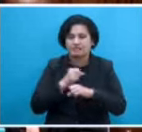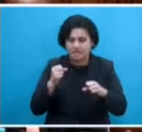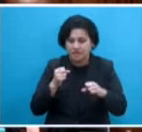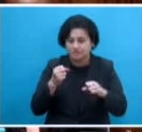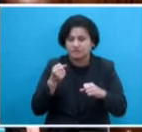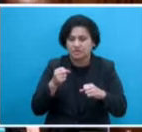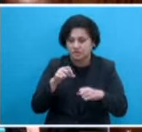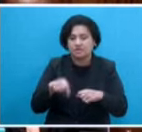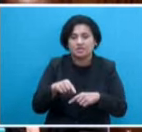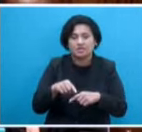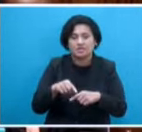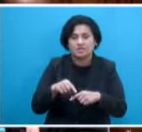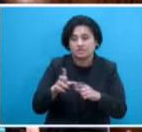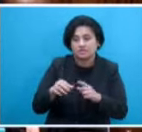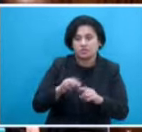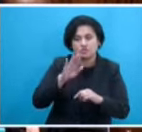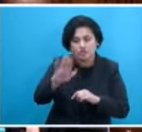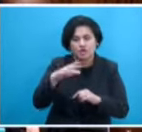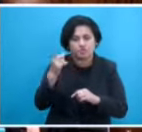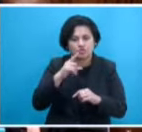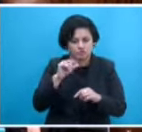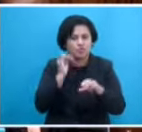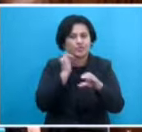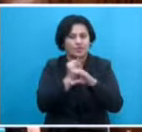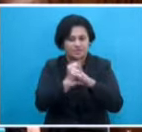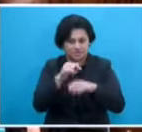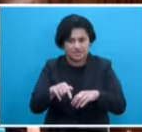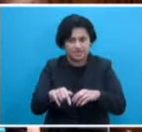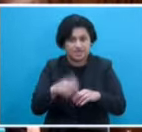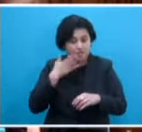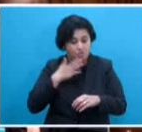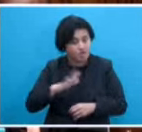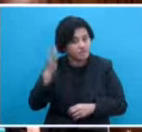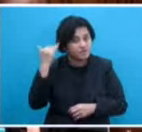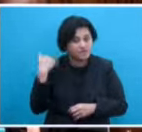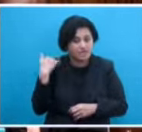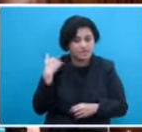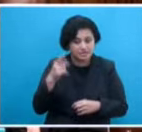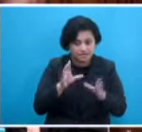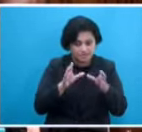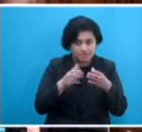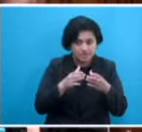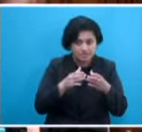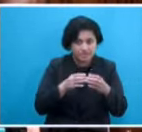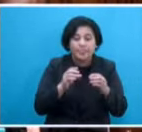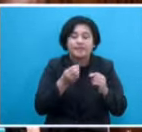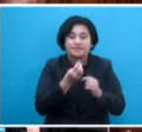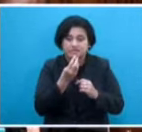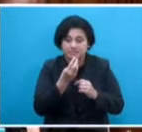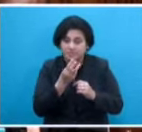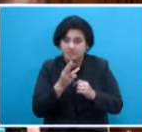offences. Let me remind members of this House that Section 20, subsection D of the Parliamentary Powers and Privileges